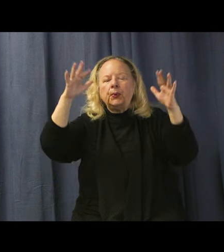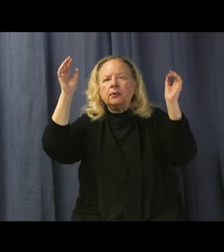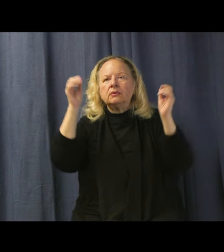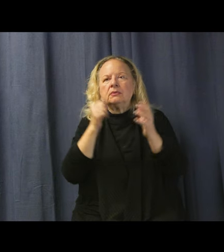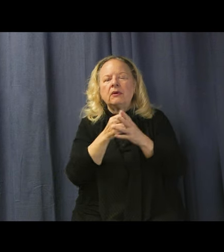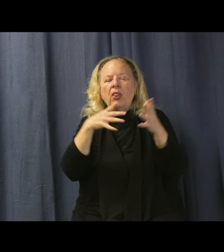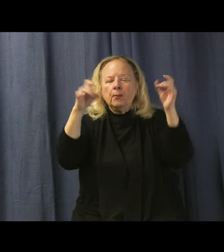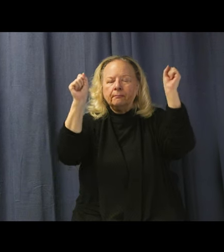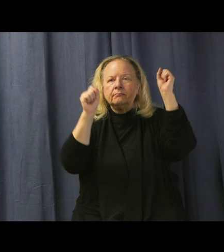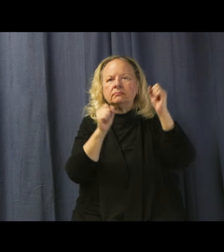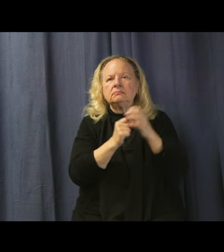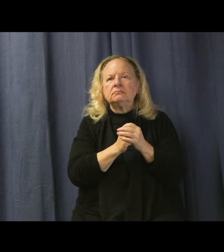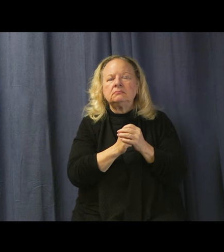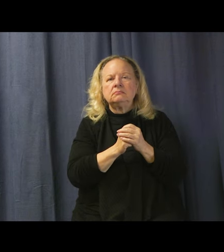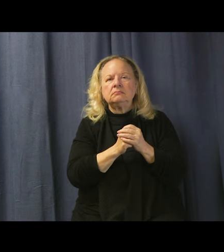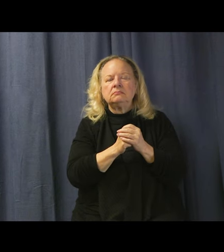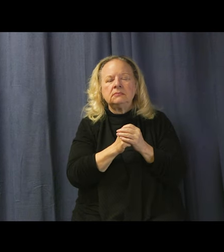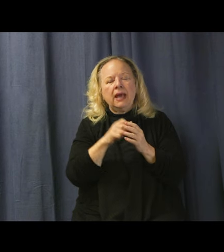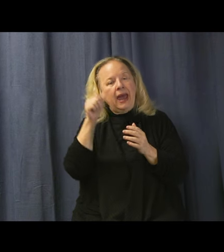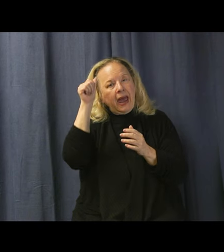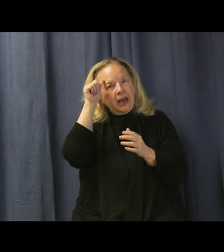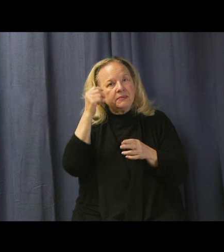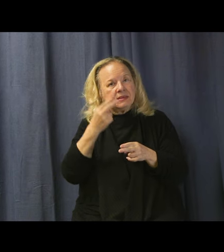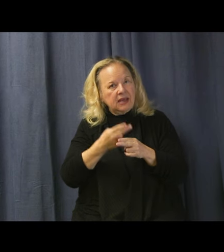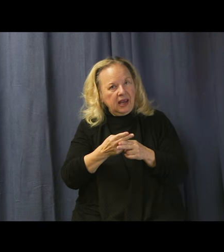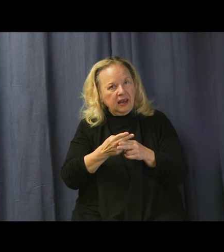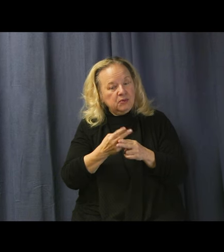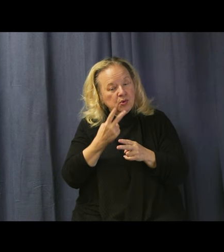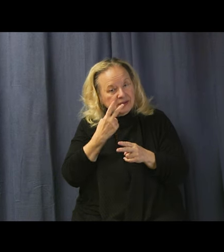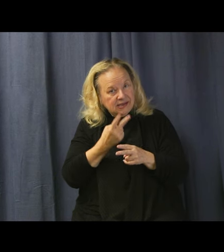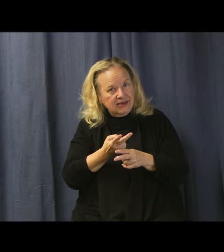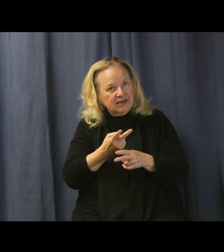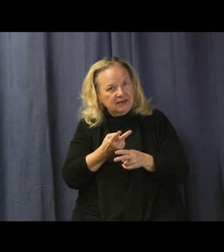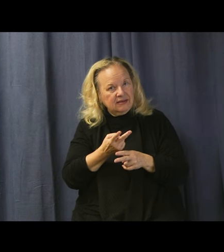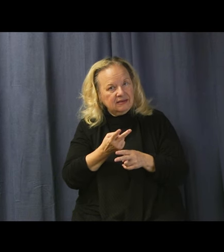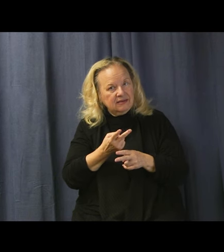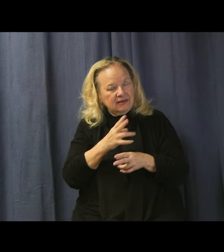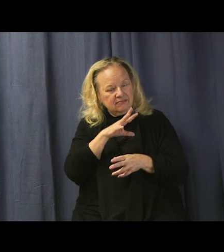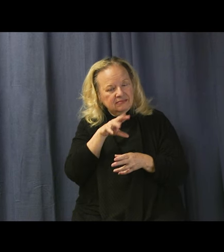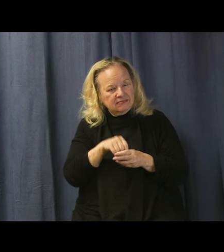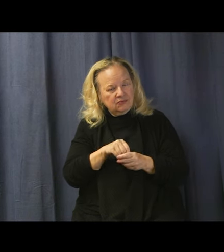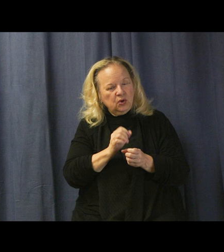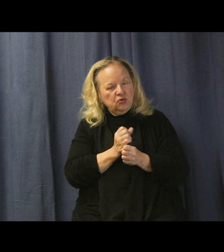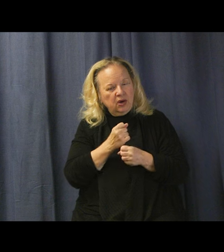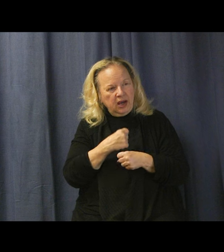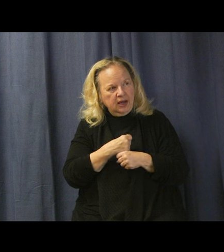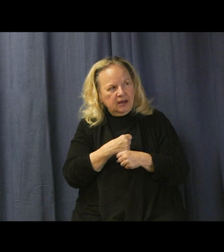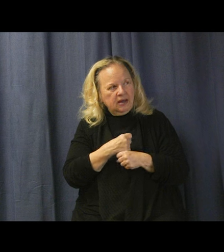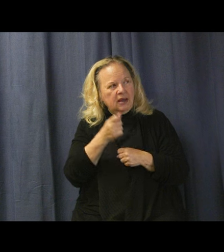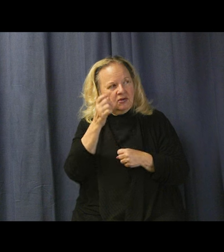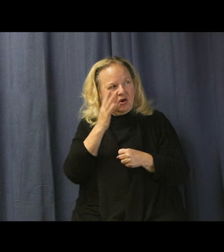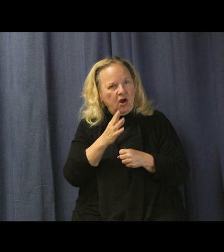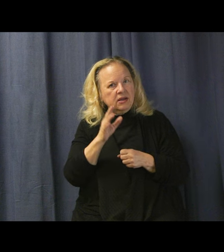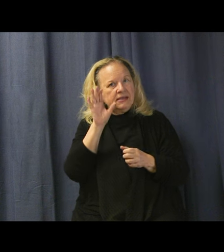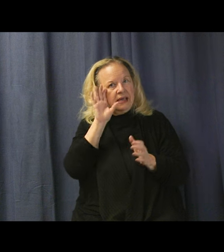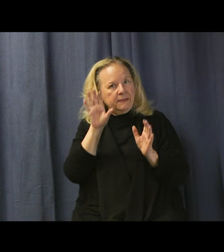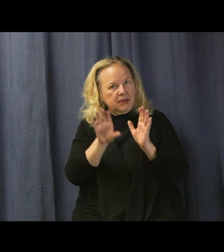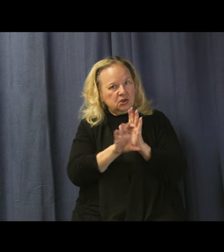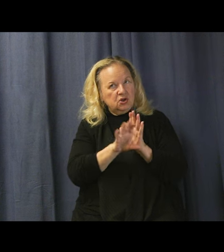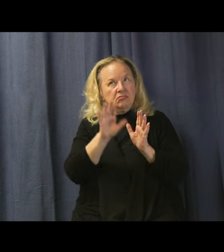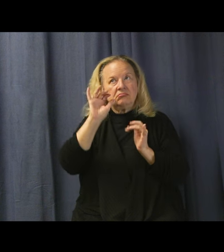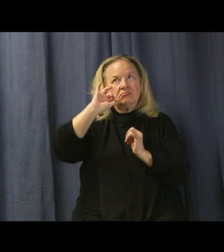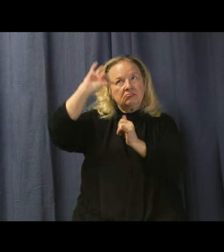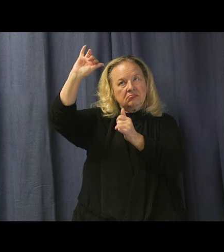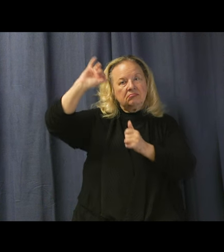right within the Adam's name, what do we see? We're created in God's image. We're a